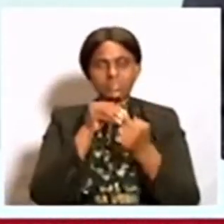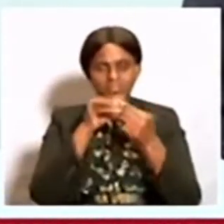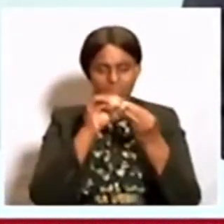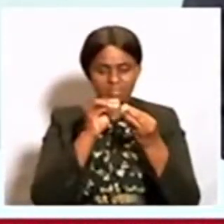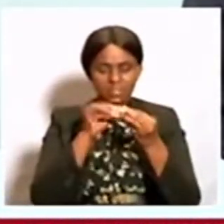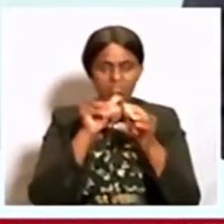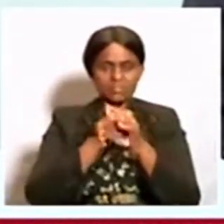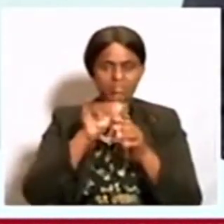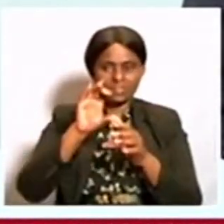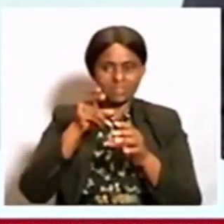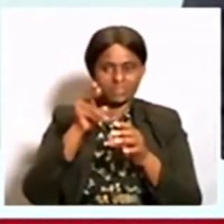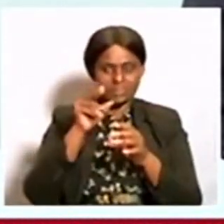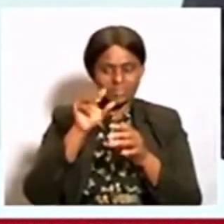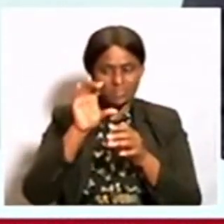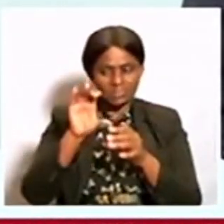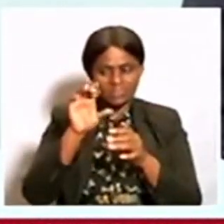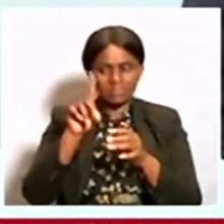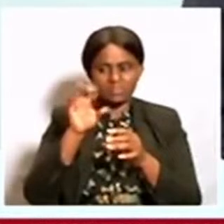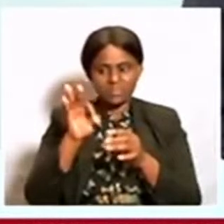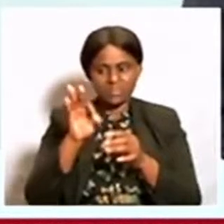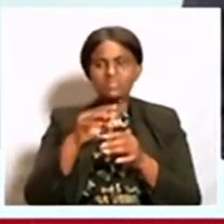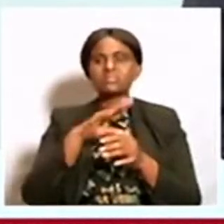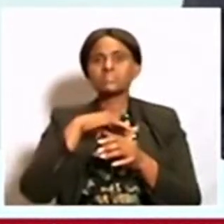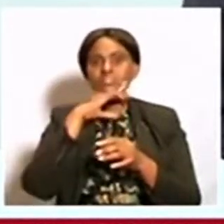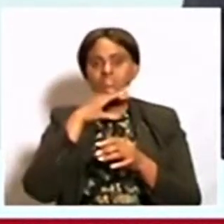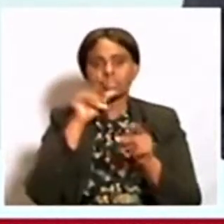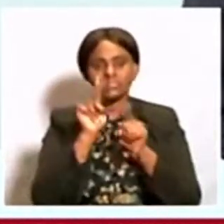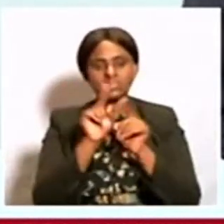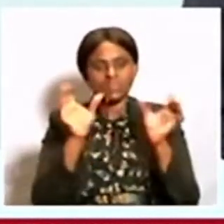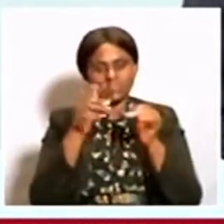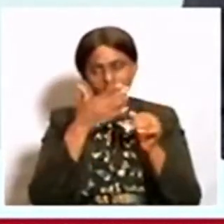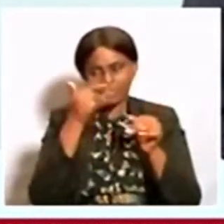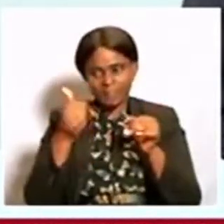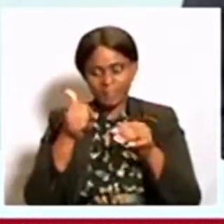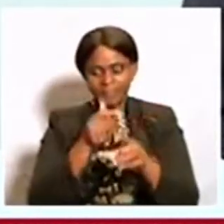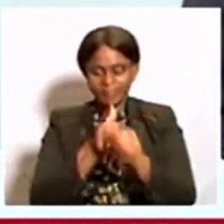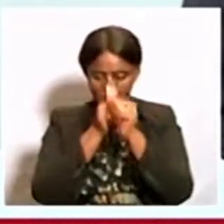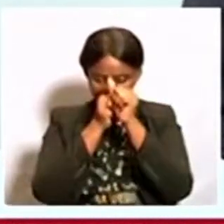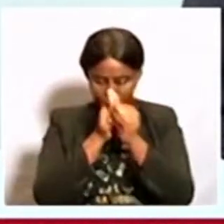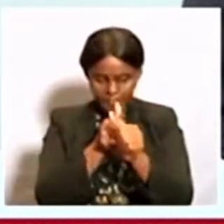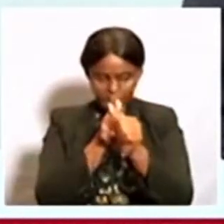CDF, are adequate, and the councils are supposed to abide by those.